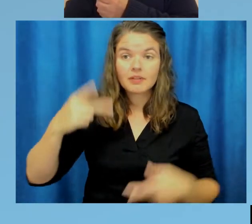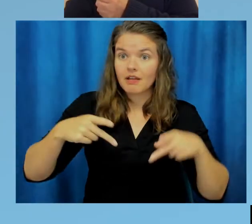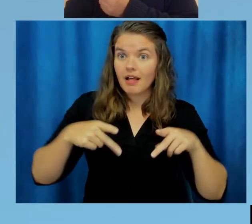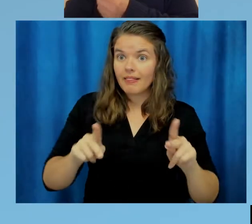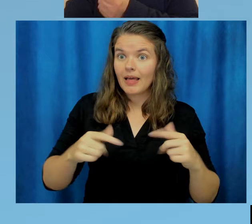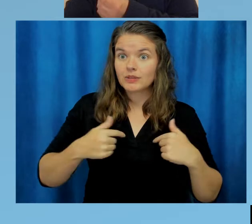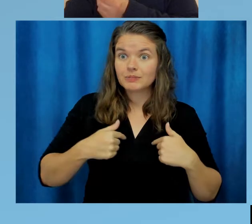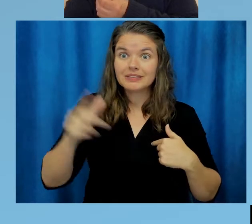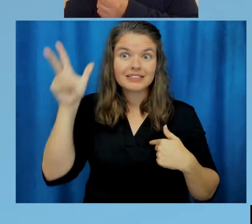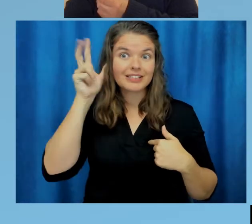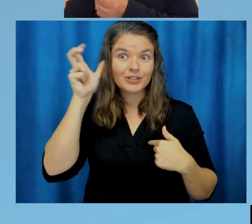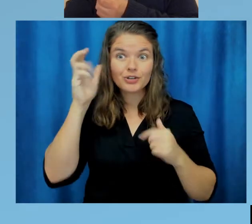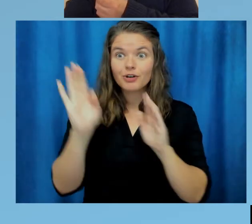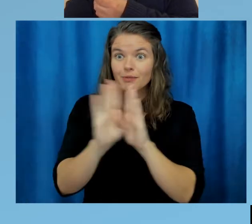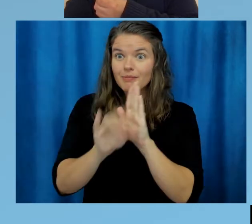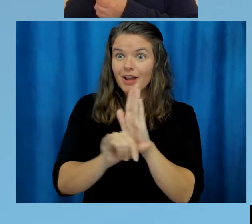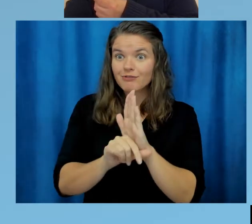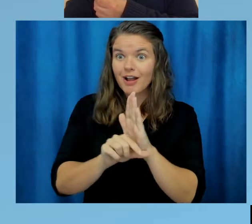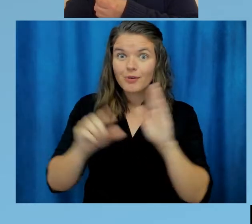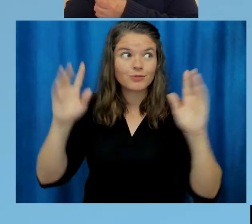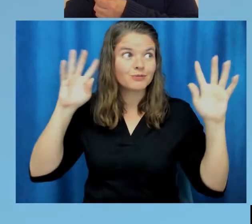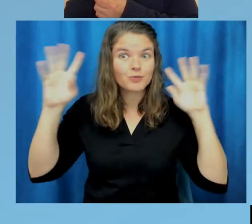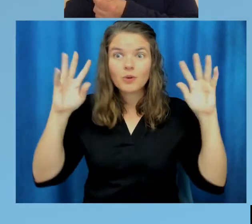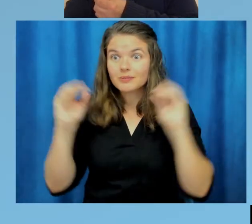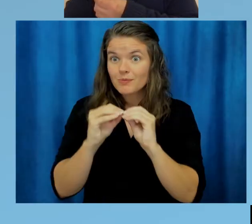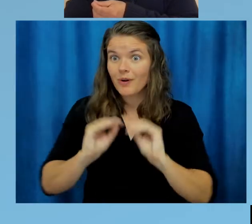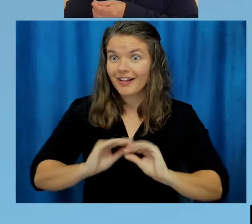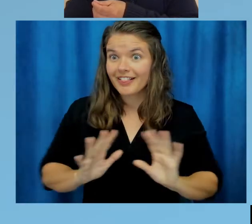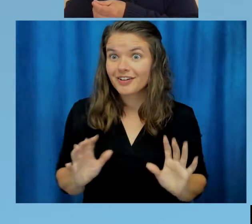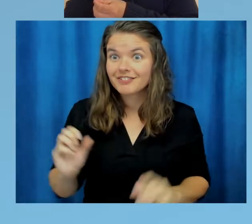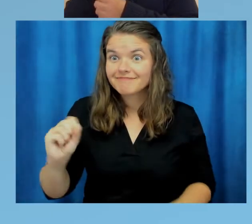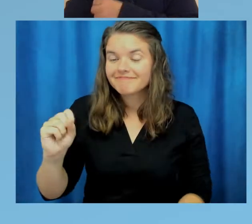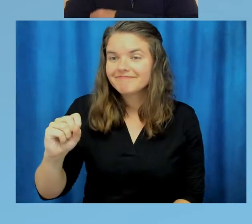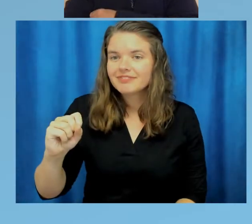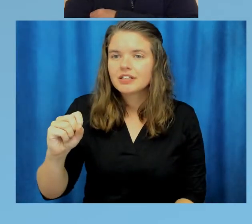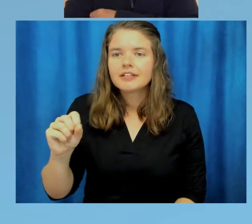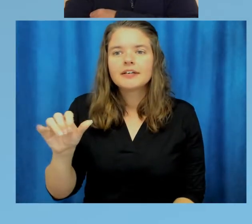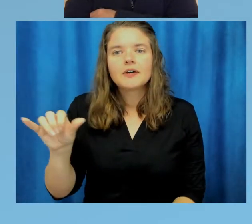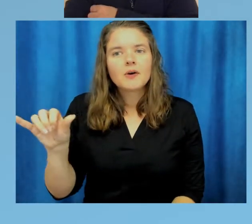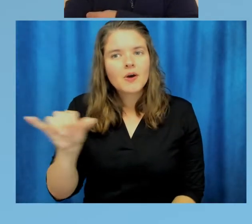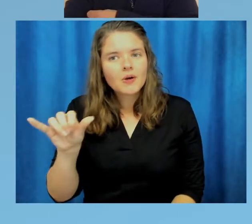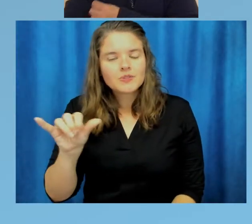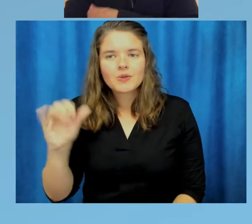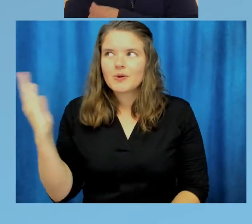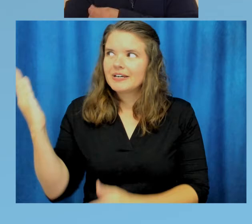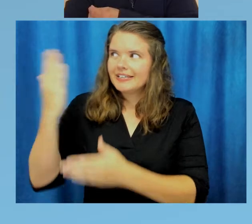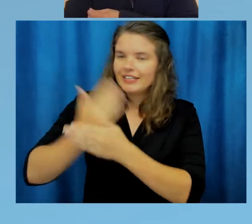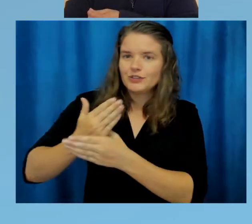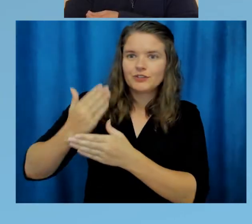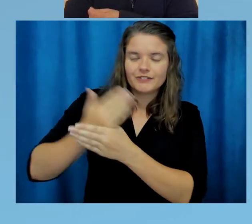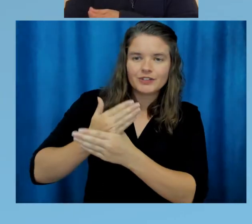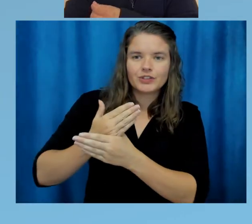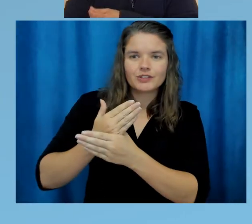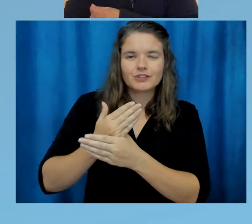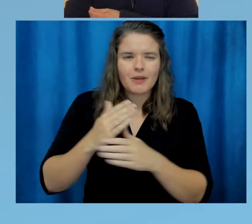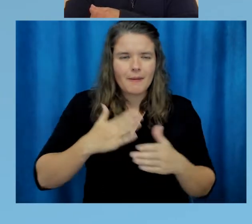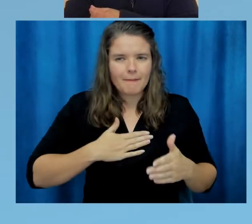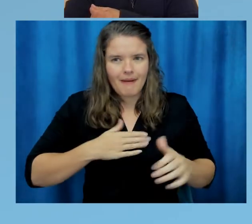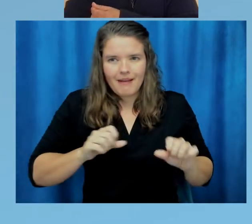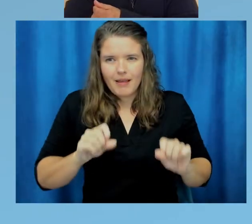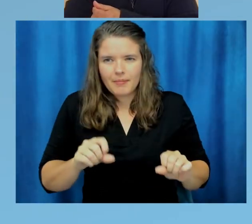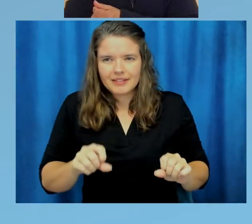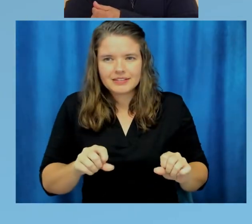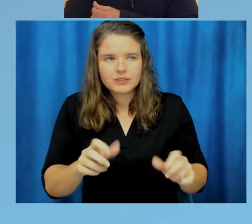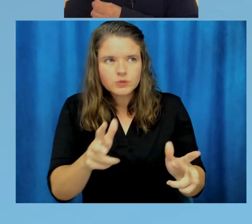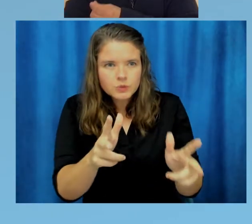implant, allows me to hear that background noise clearer, but it also interferes with my